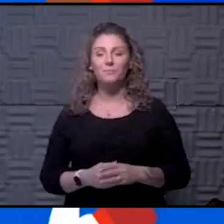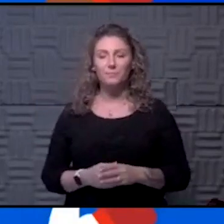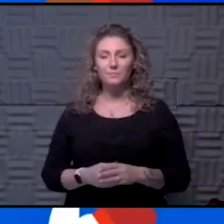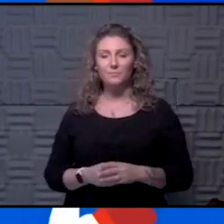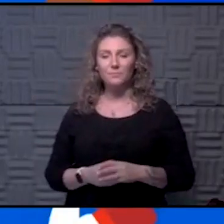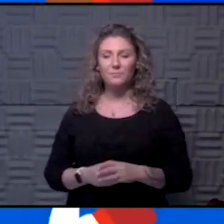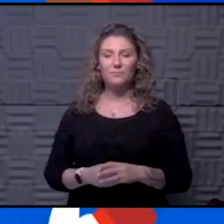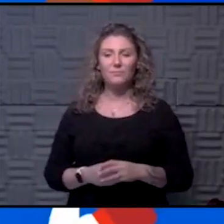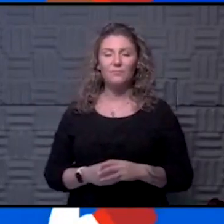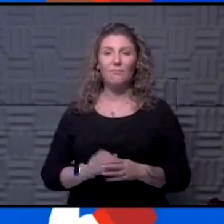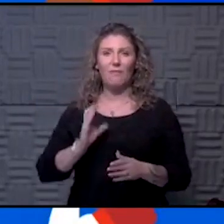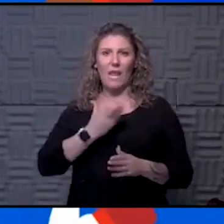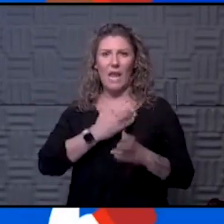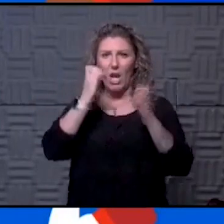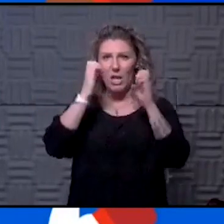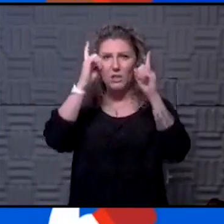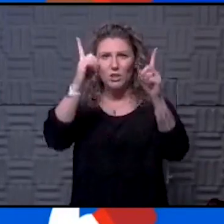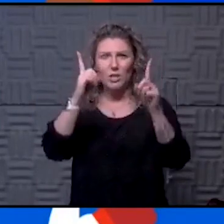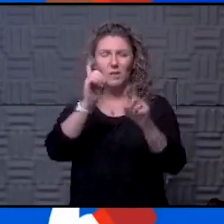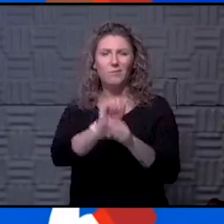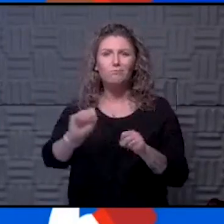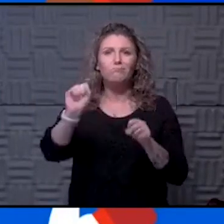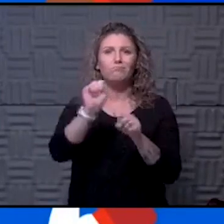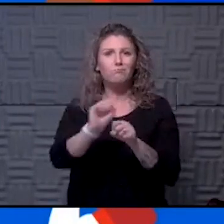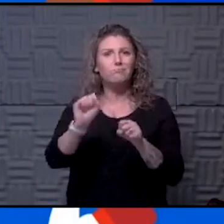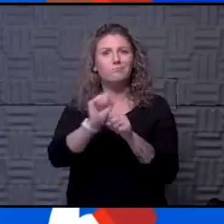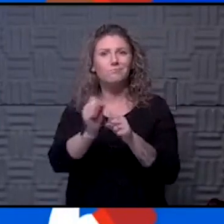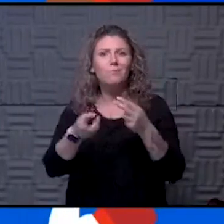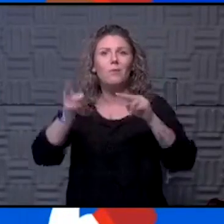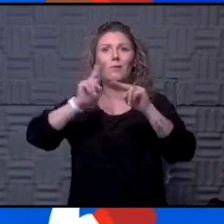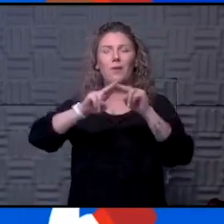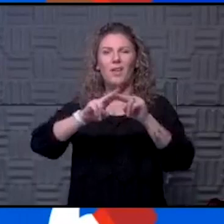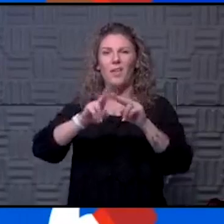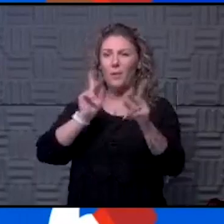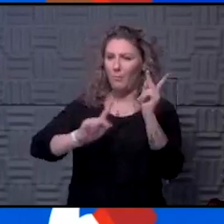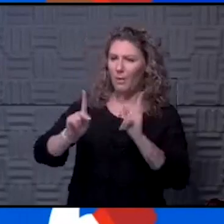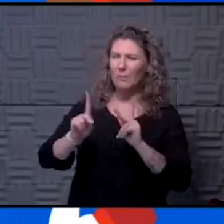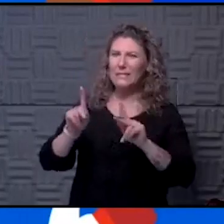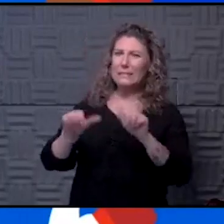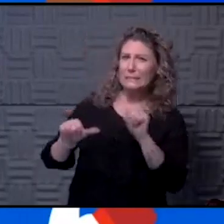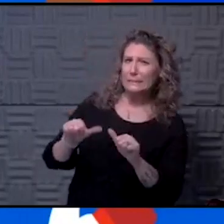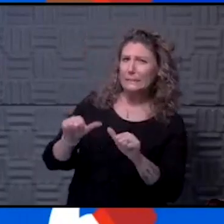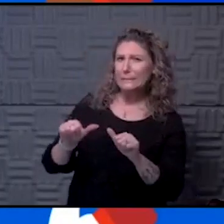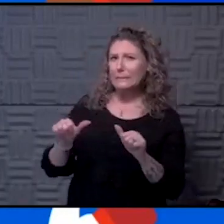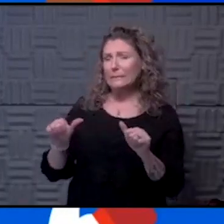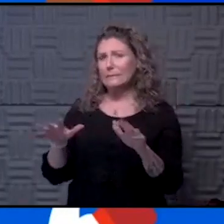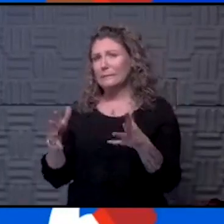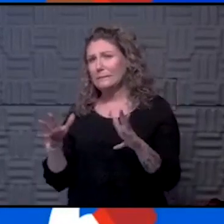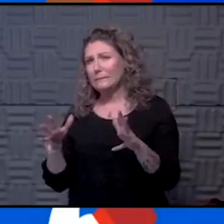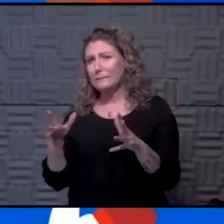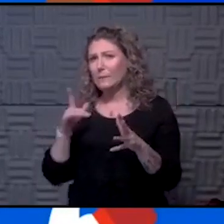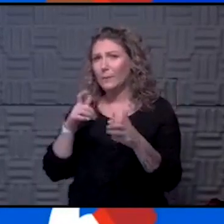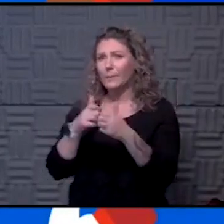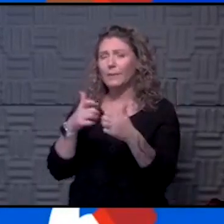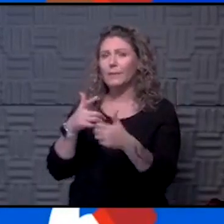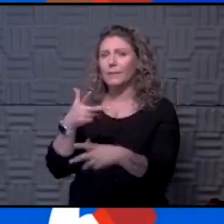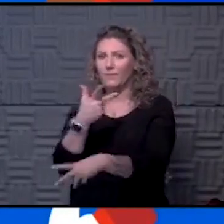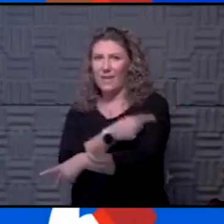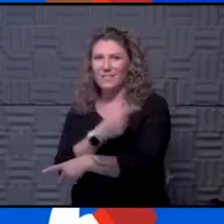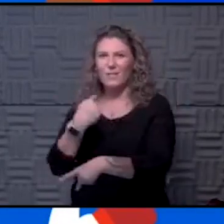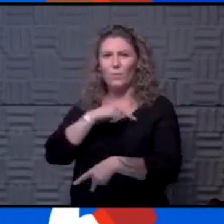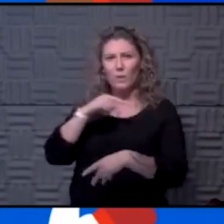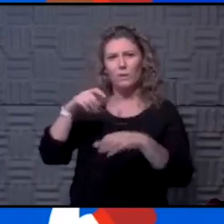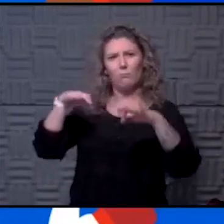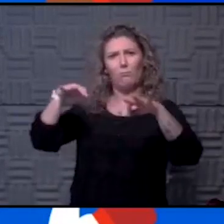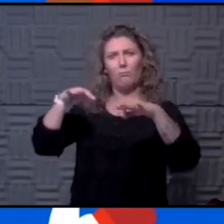to increase our education around those that are still hesitant to take the vaccine. But that's kind of what the picture